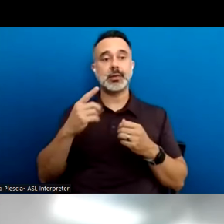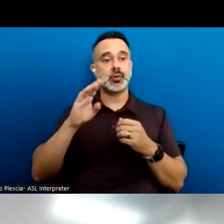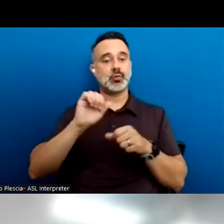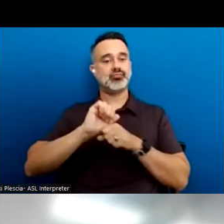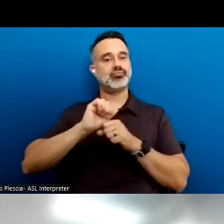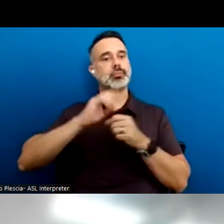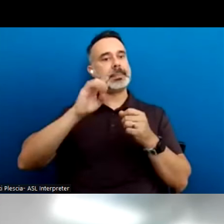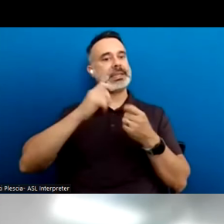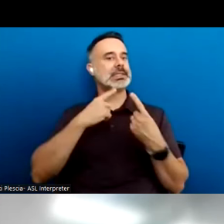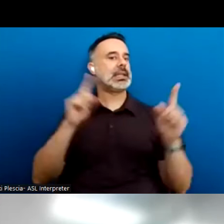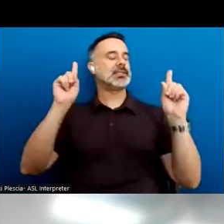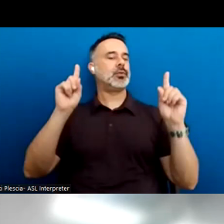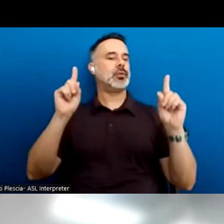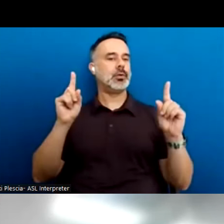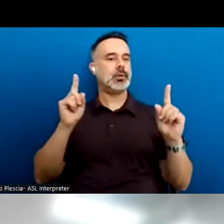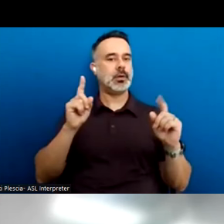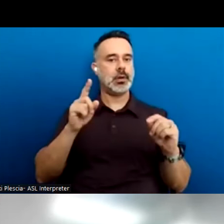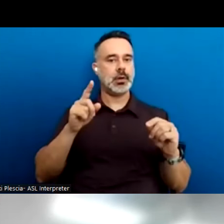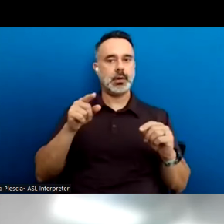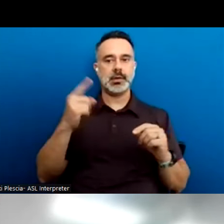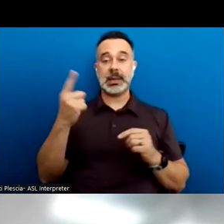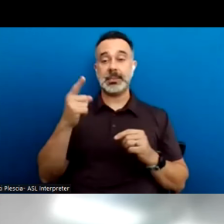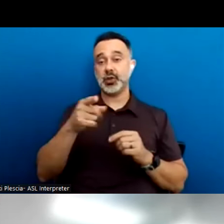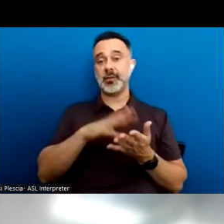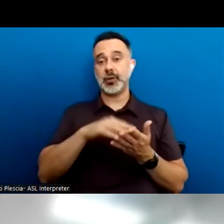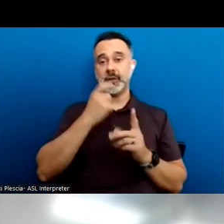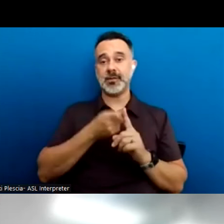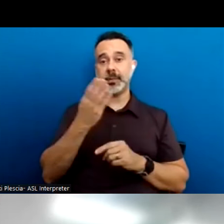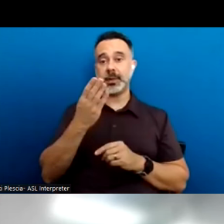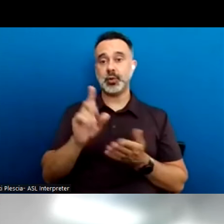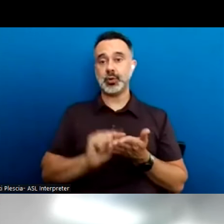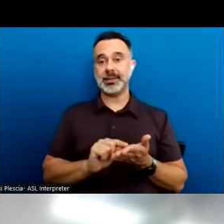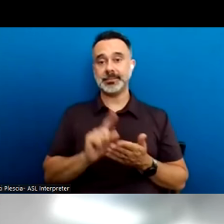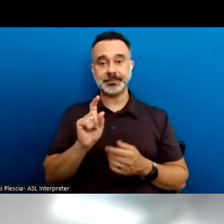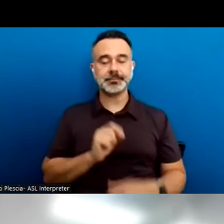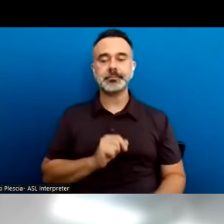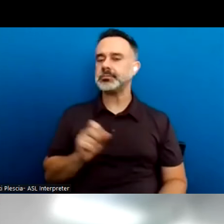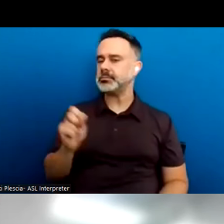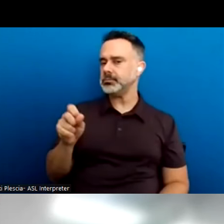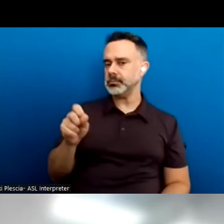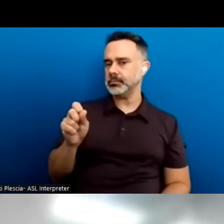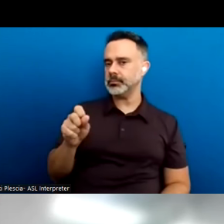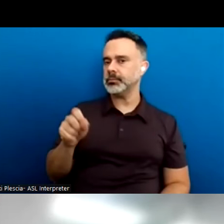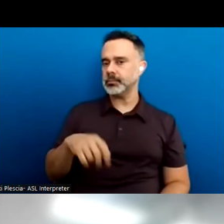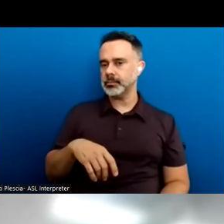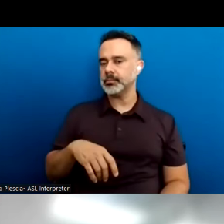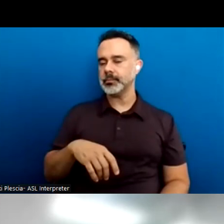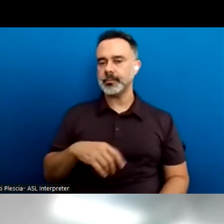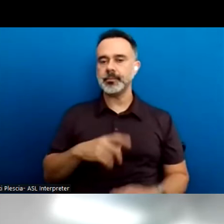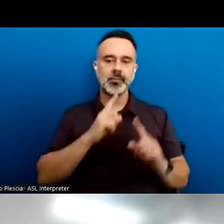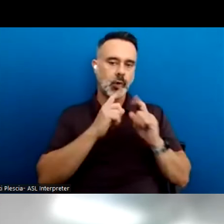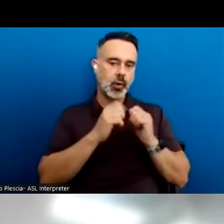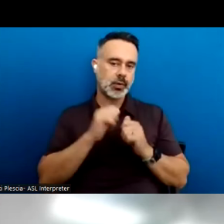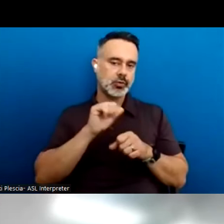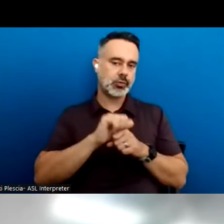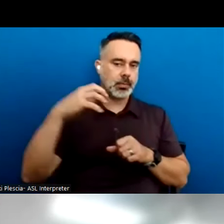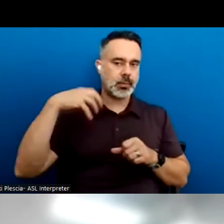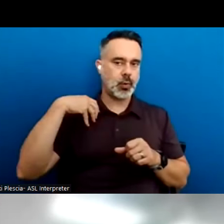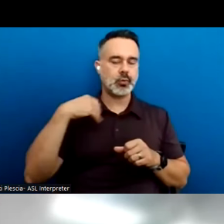that maybe you've learned in a blueprint? Yes, I would definitely want to talk to my job coach, and then I talked to my